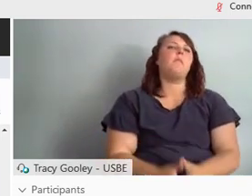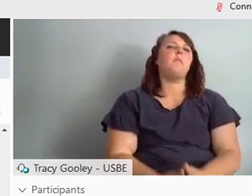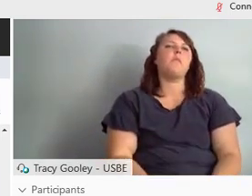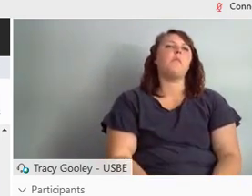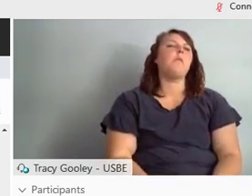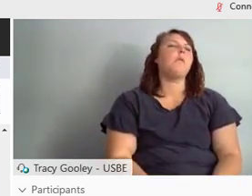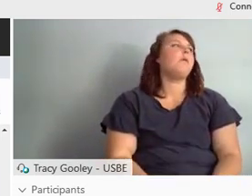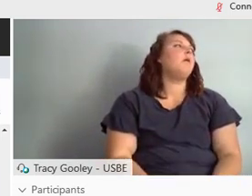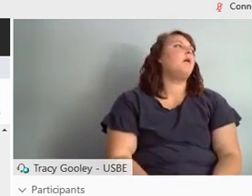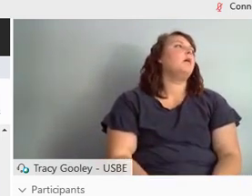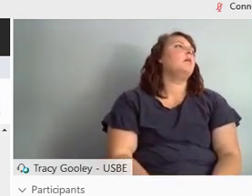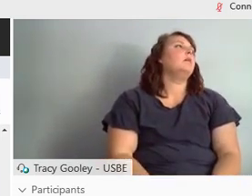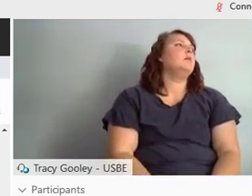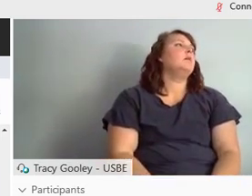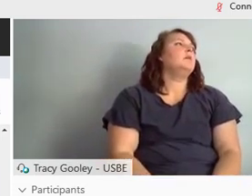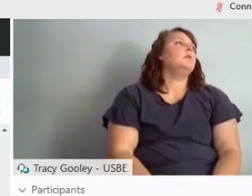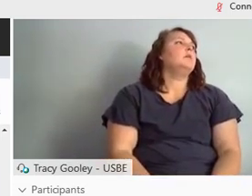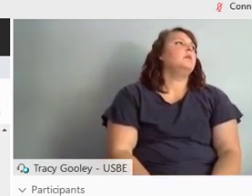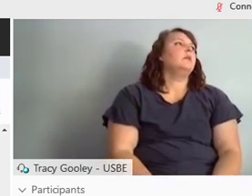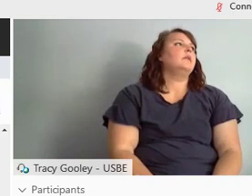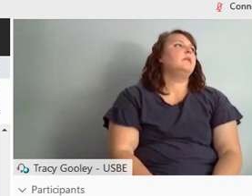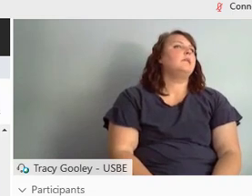of